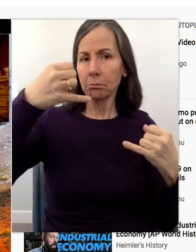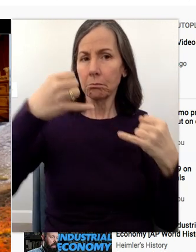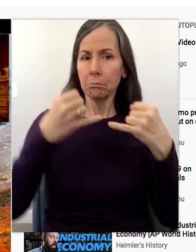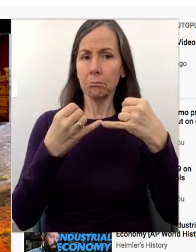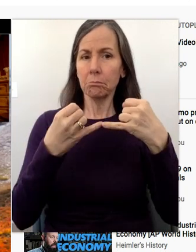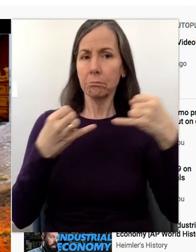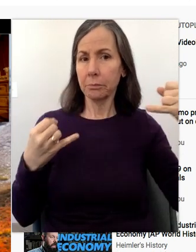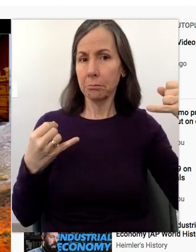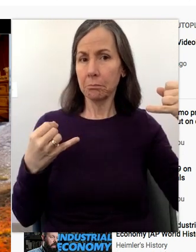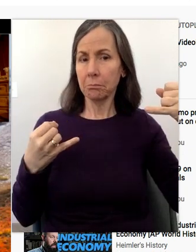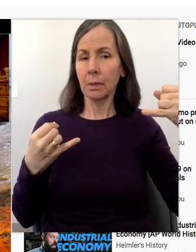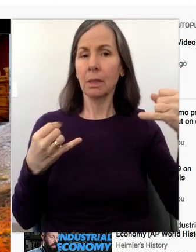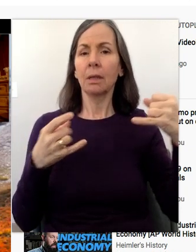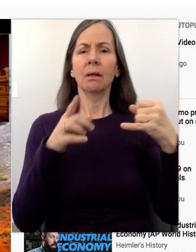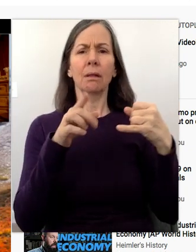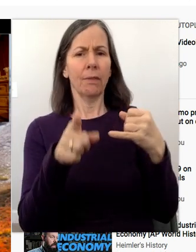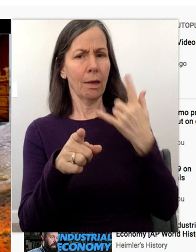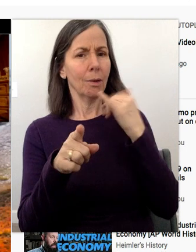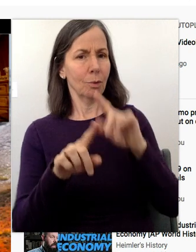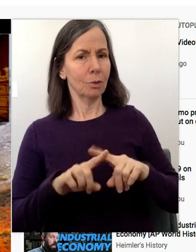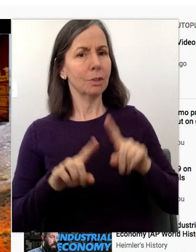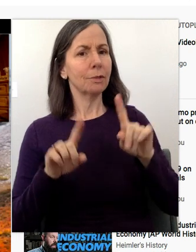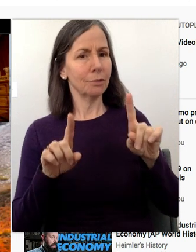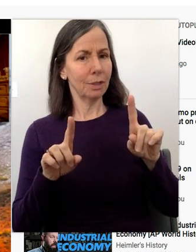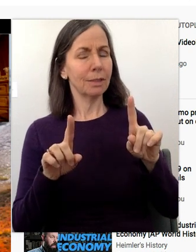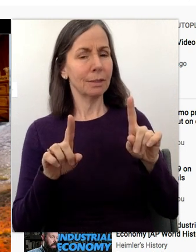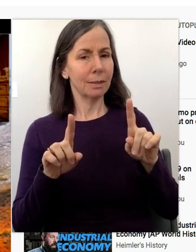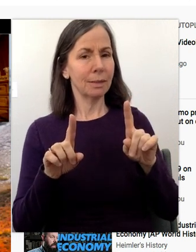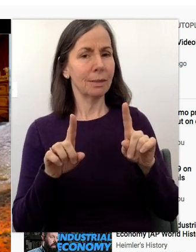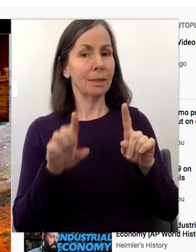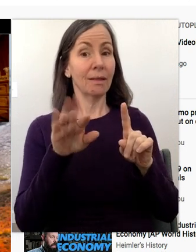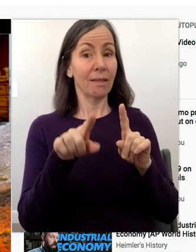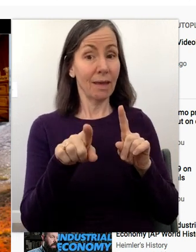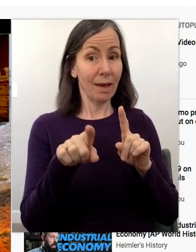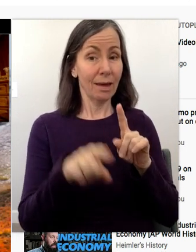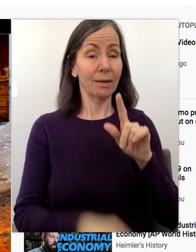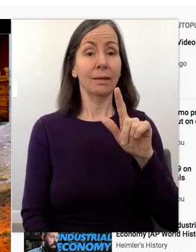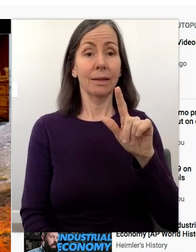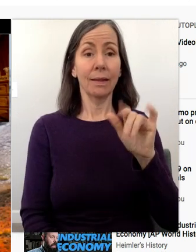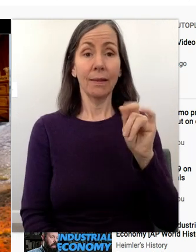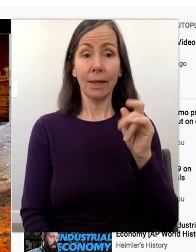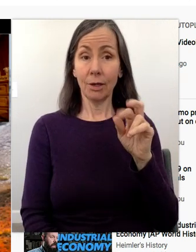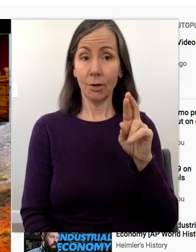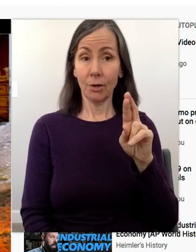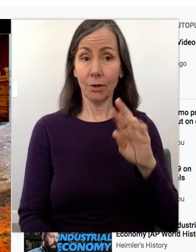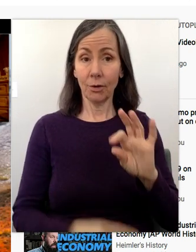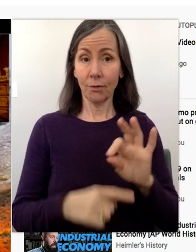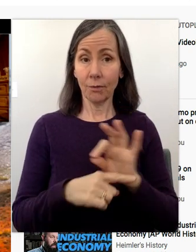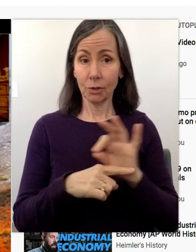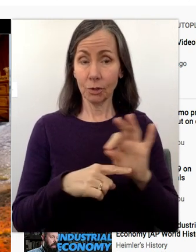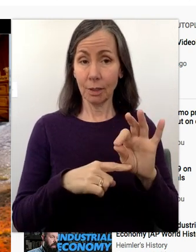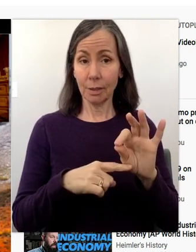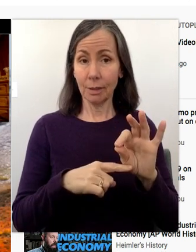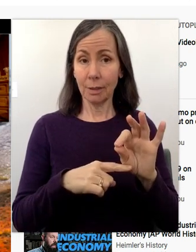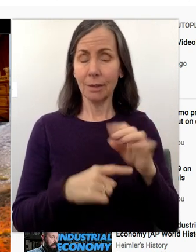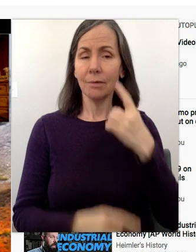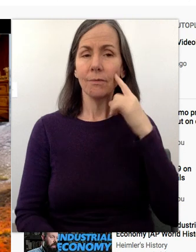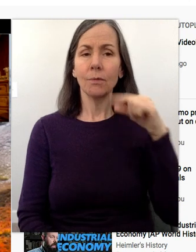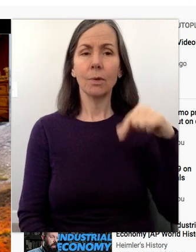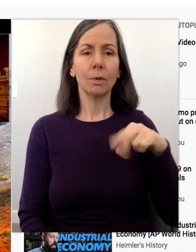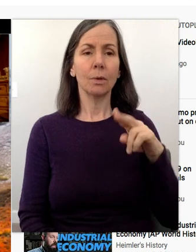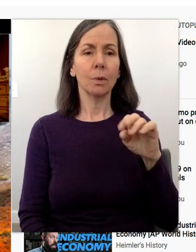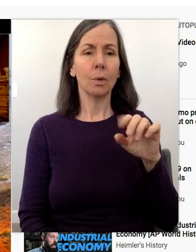this was the linear function from before. When we graph a quadratic